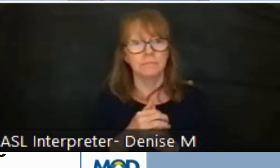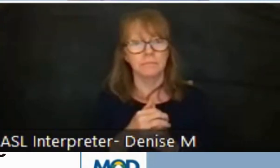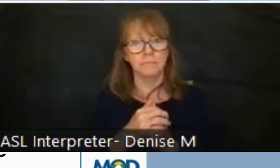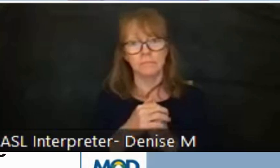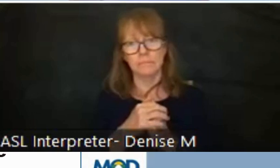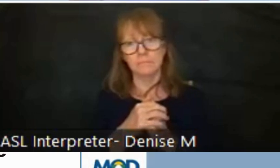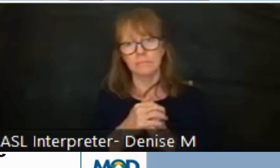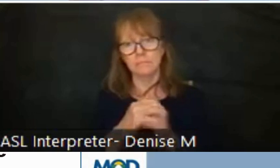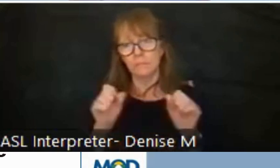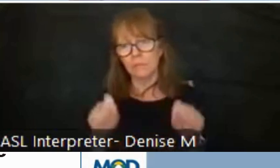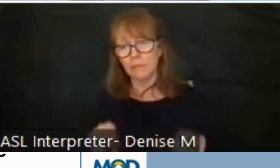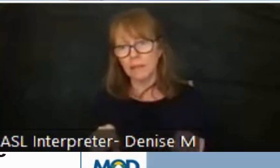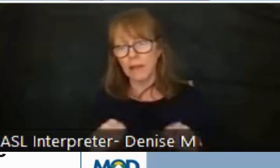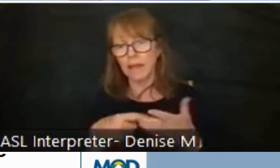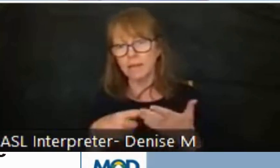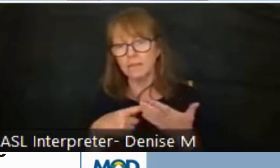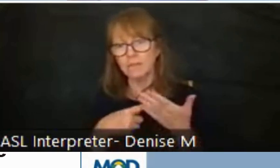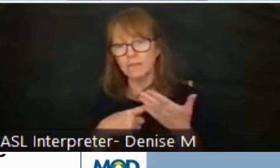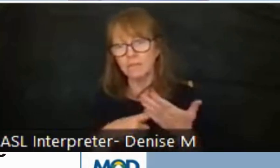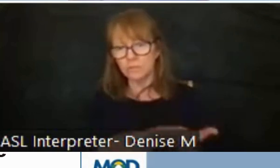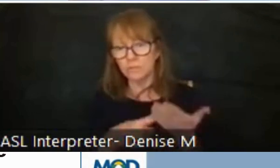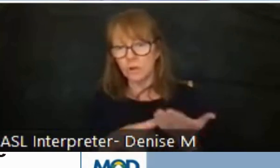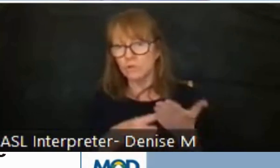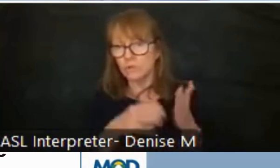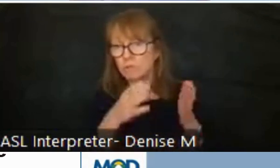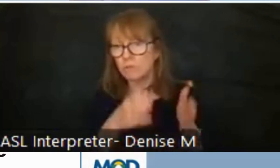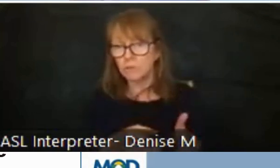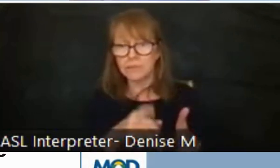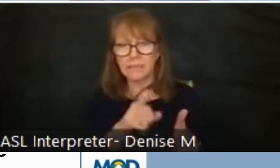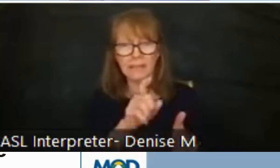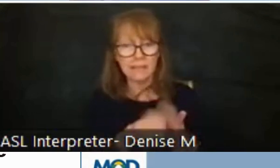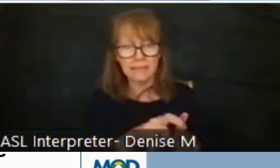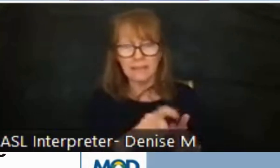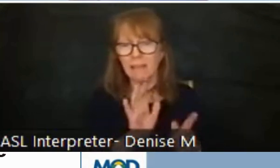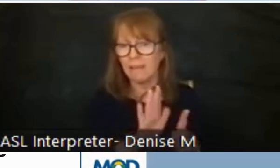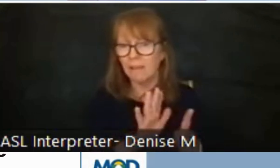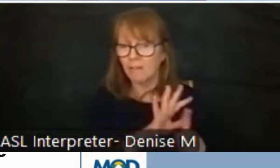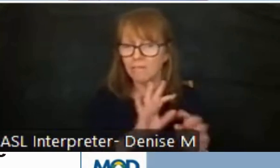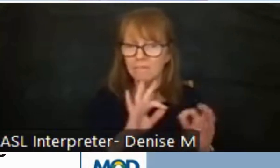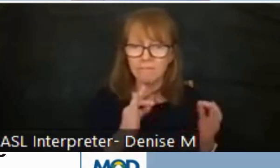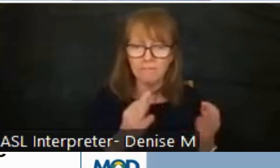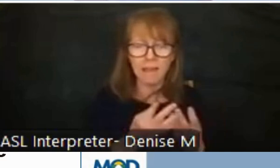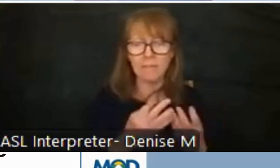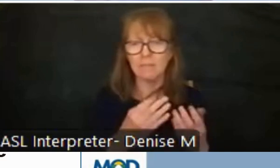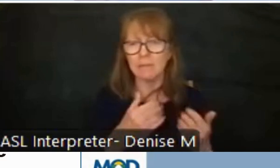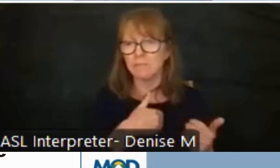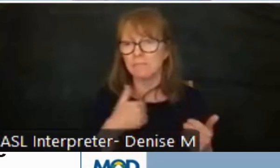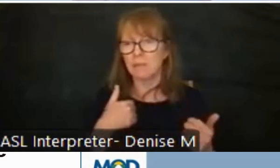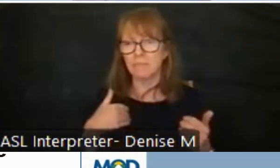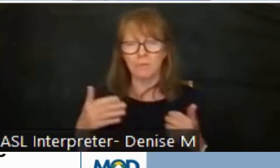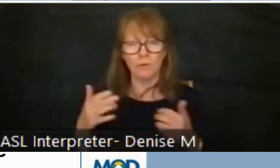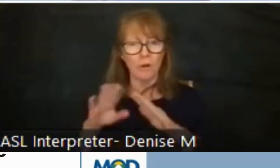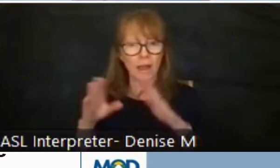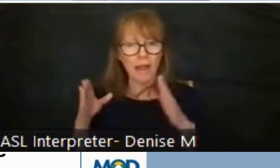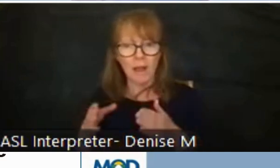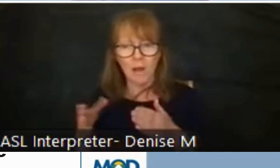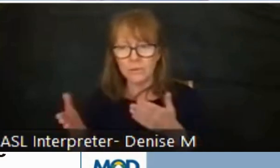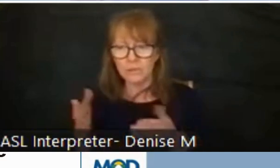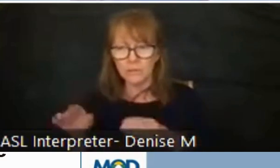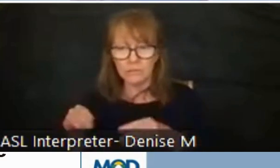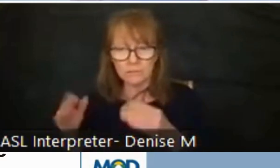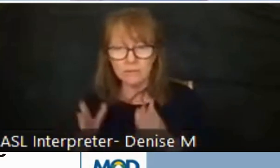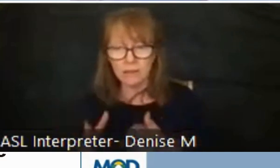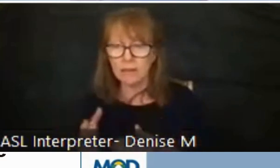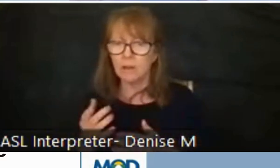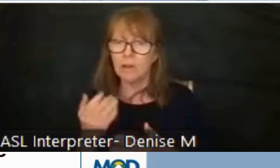a person who is in need of an accommodation, a family member. We'll talk to a housing provider. So one thing you could do is, if you were